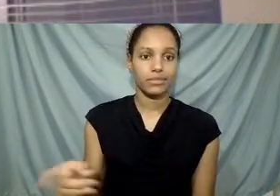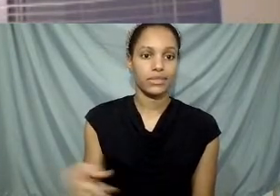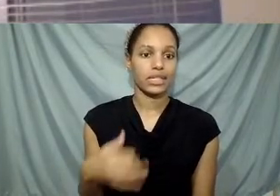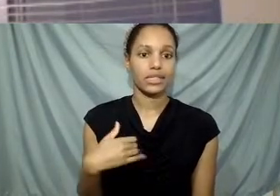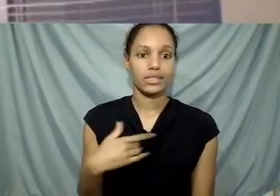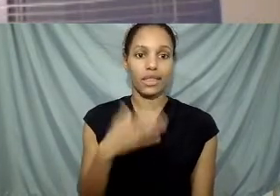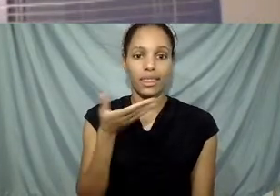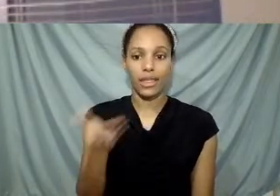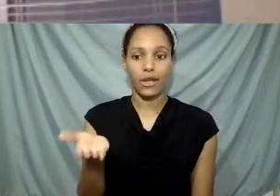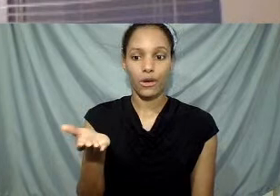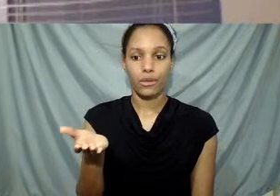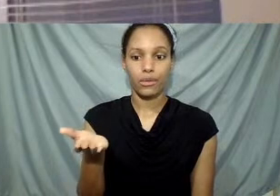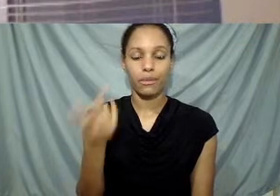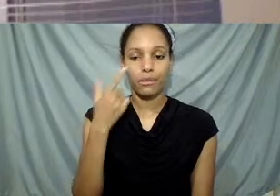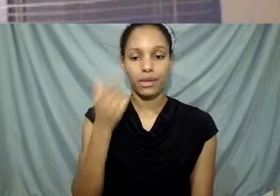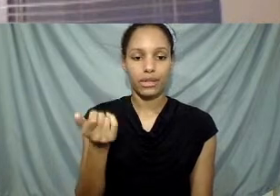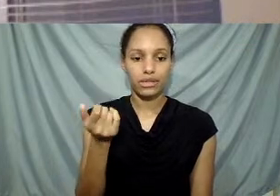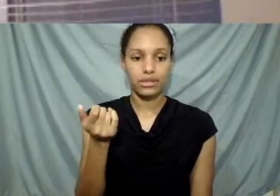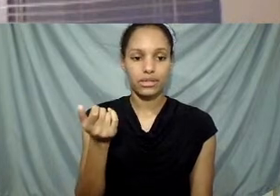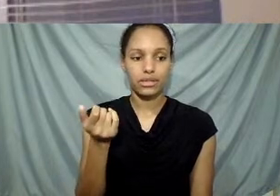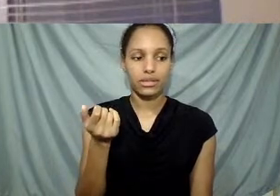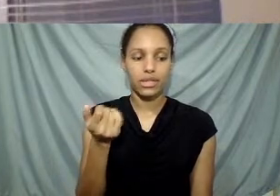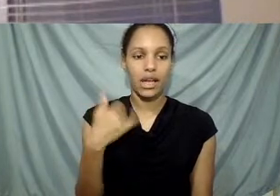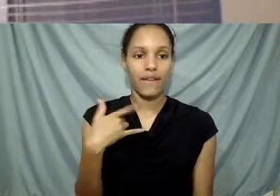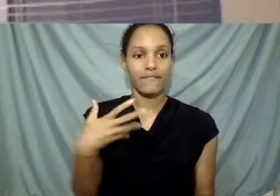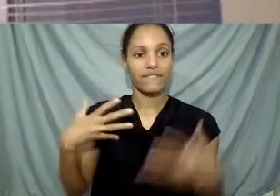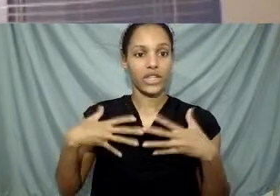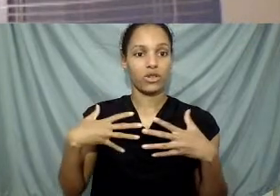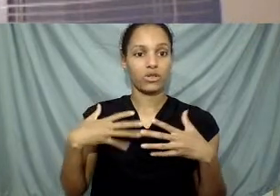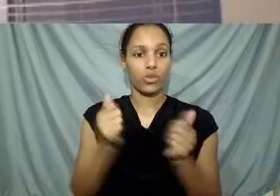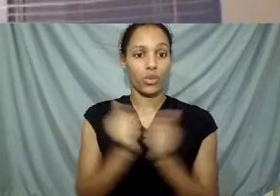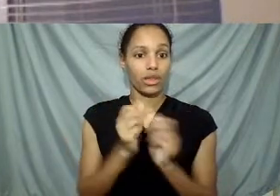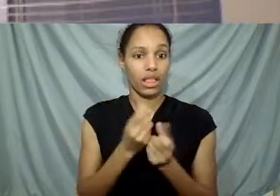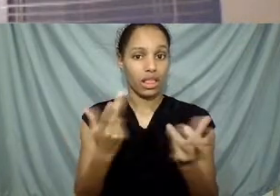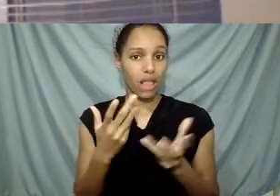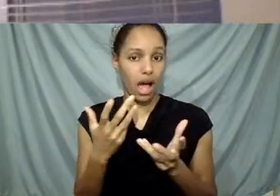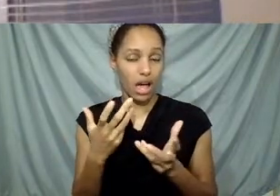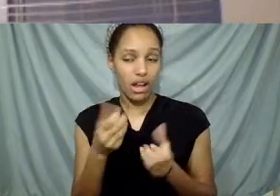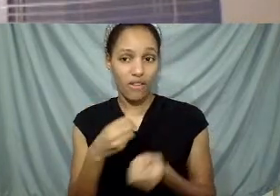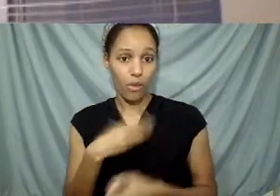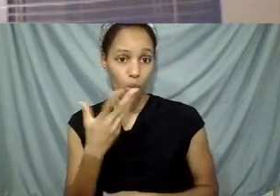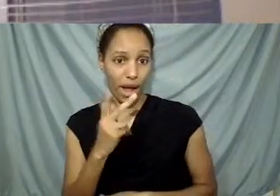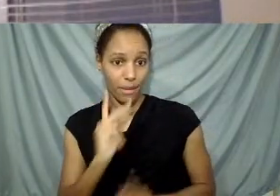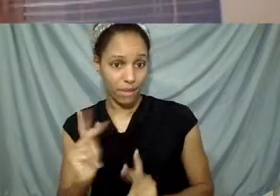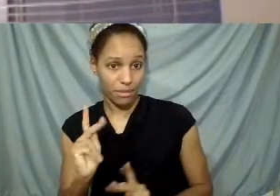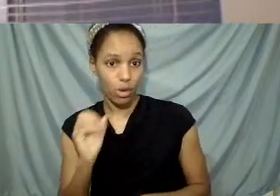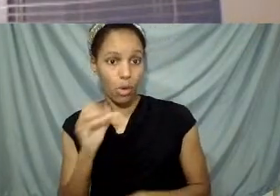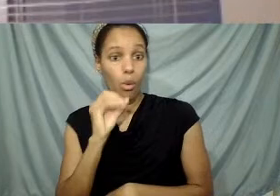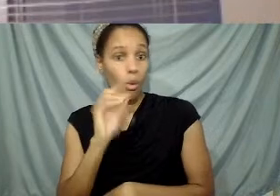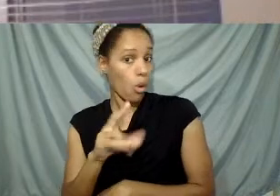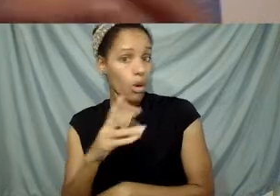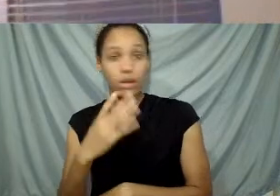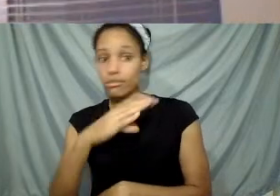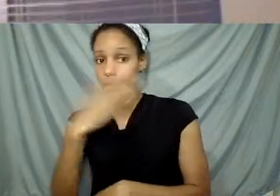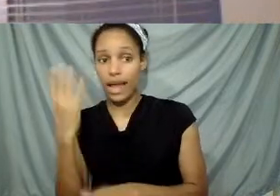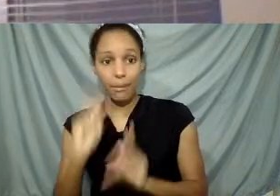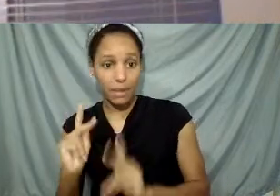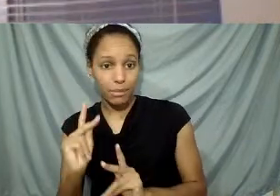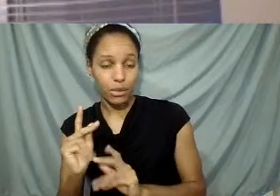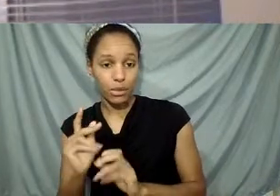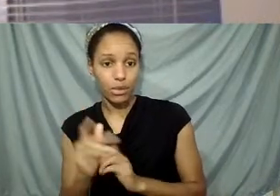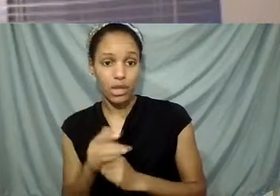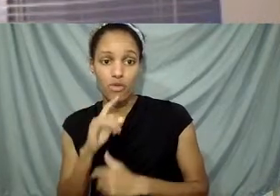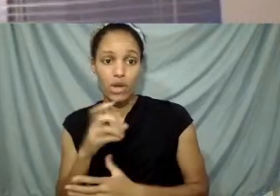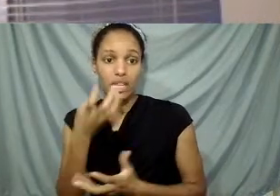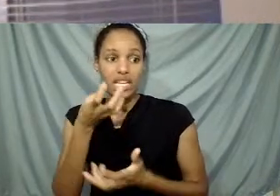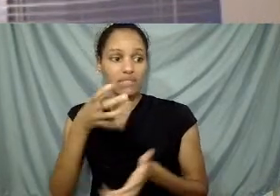He's there specifically because of fears with a lot of white people and or people of color and Black people that are so invested